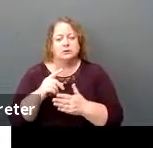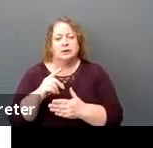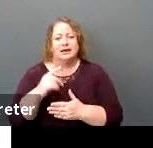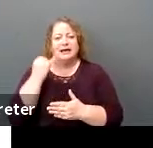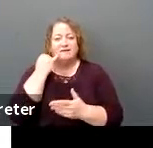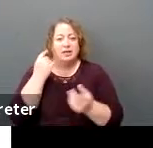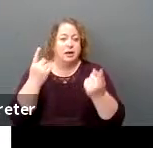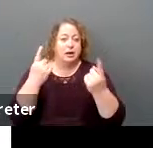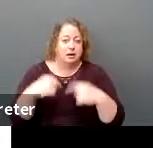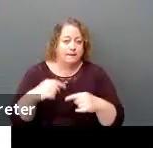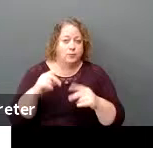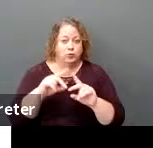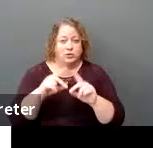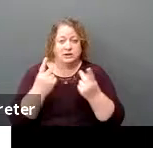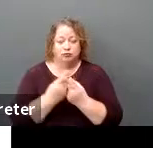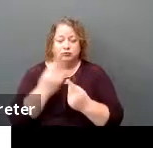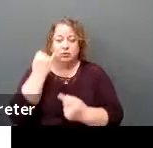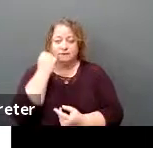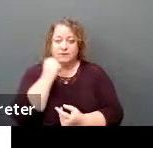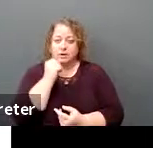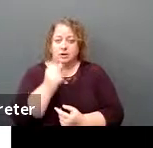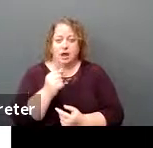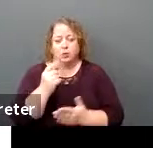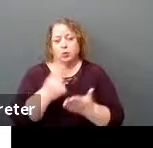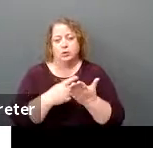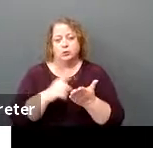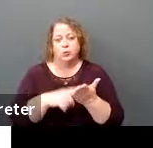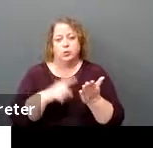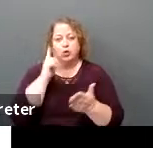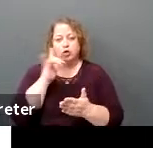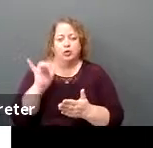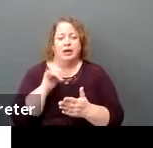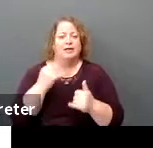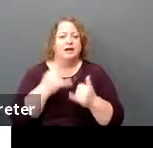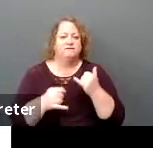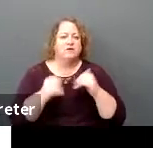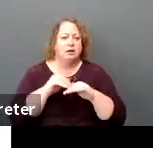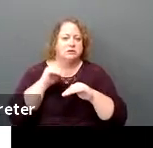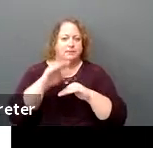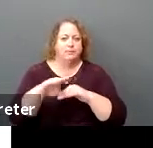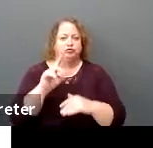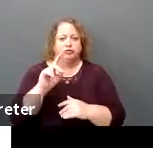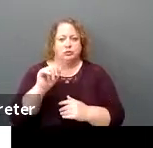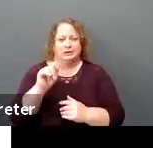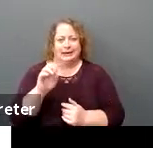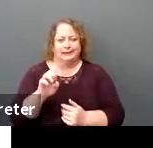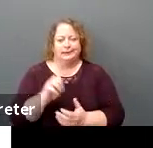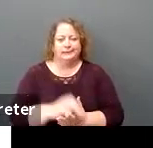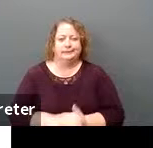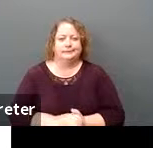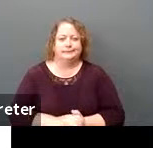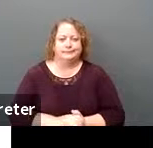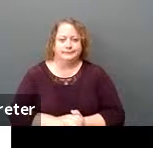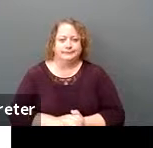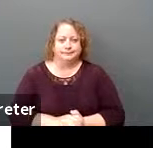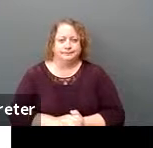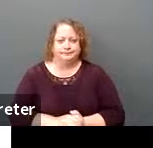out into the district. If not, we'll discuss what that'll look like again, and then a final submission date.